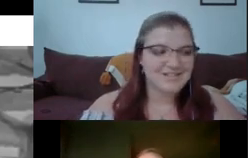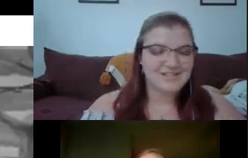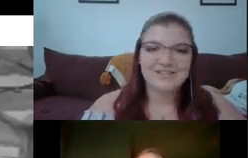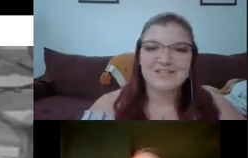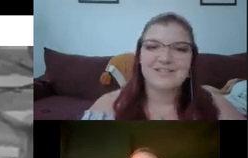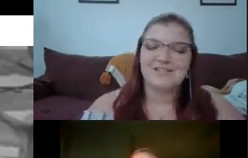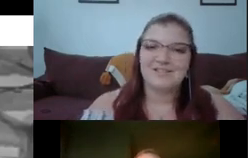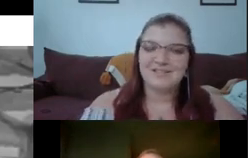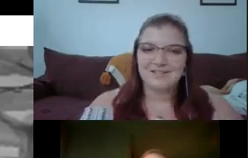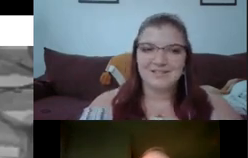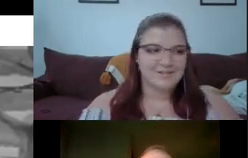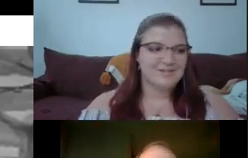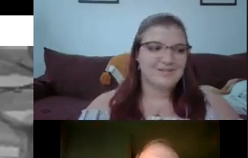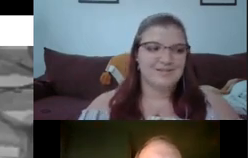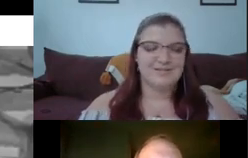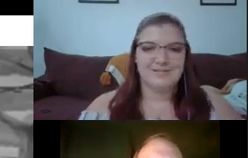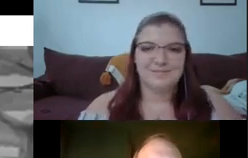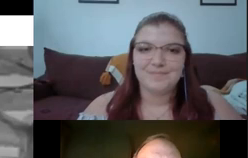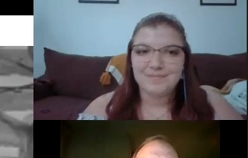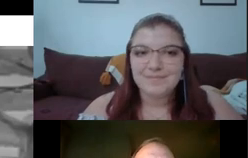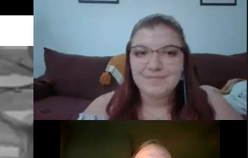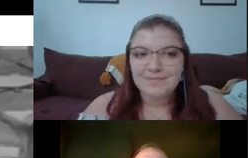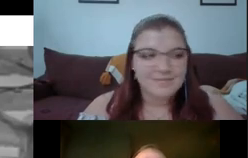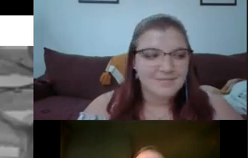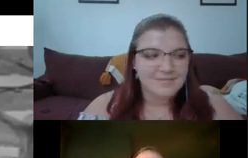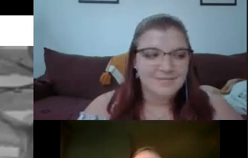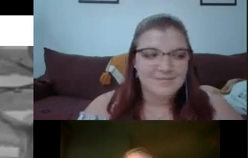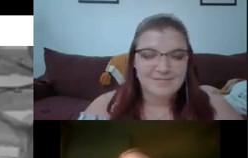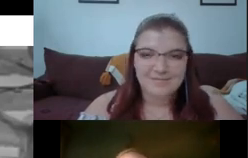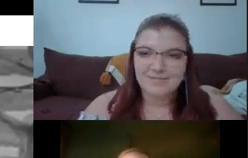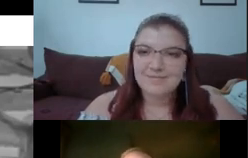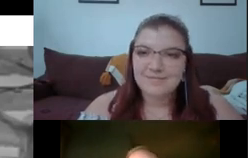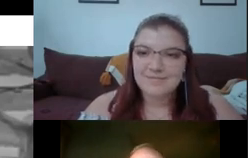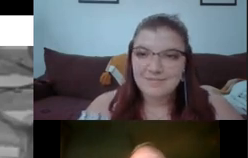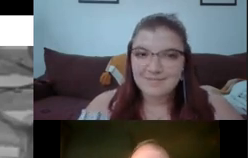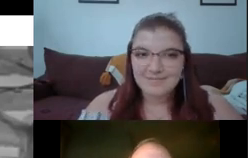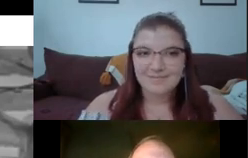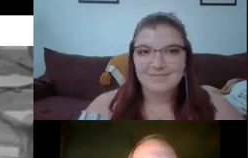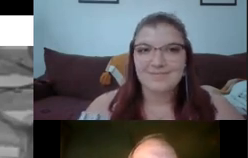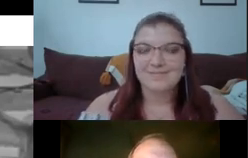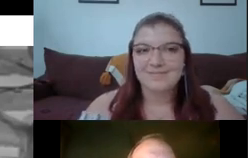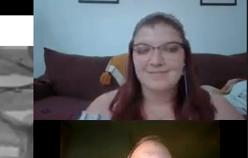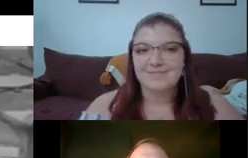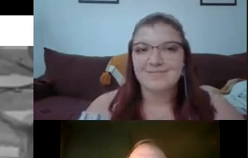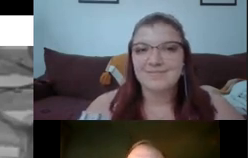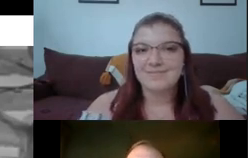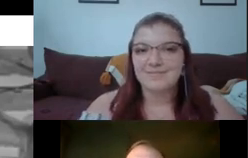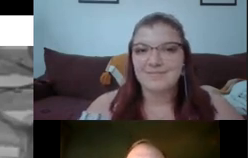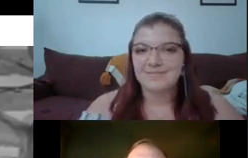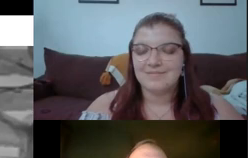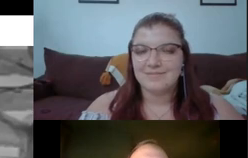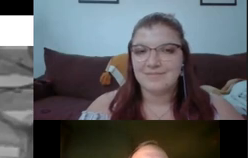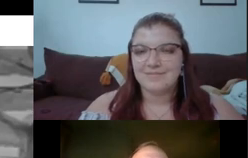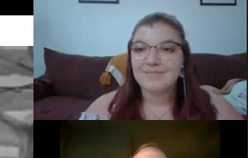this is a very popular professor named Marty Rogers playing the guitar at Camp Totem. He would